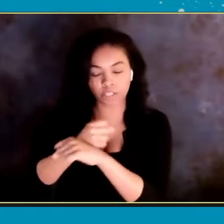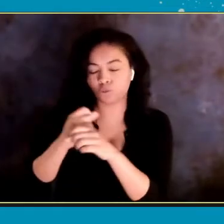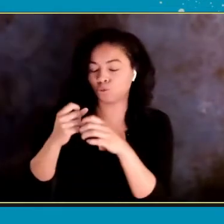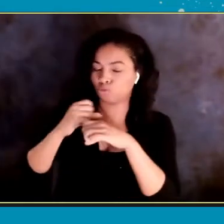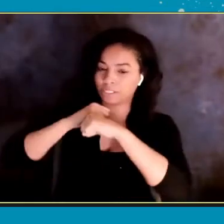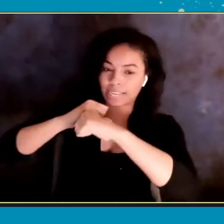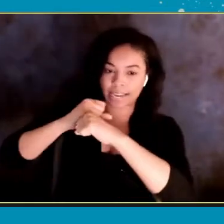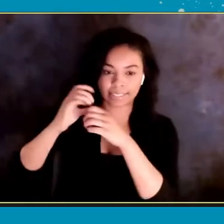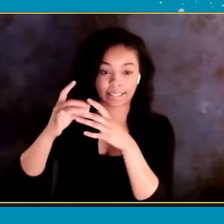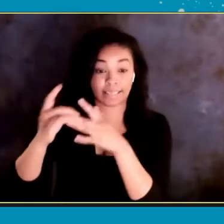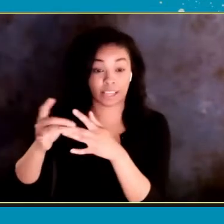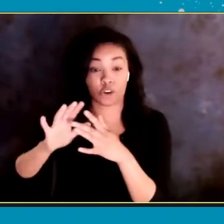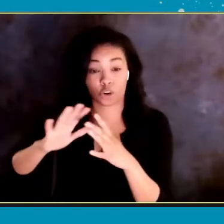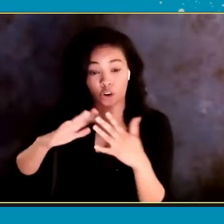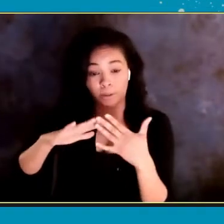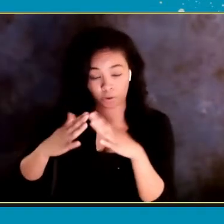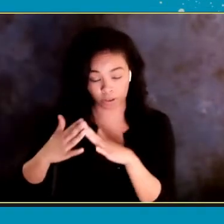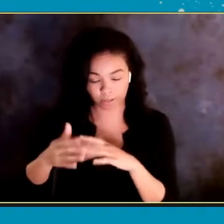And to all of us